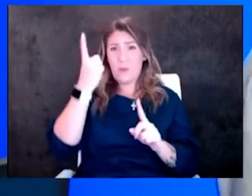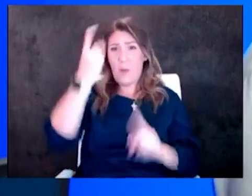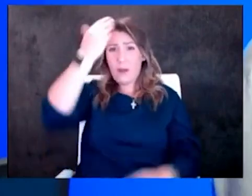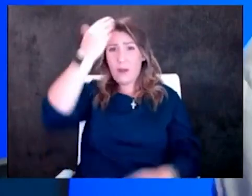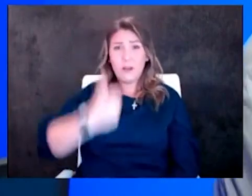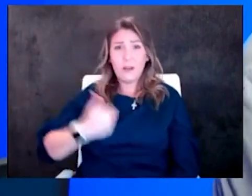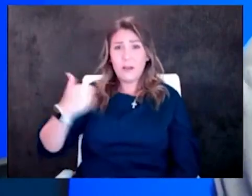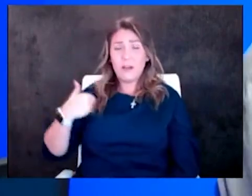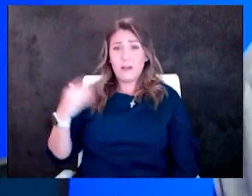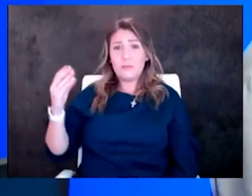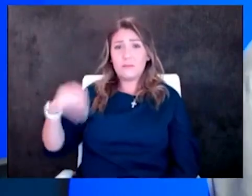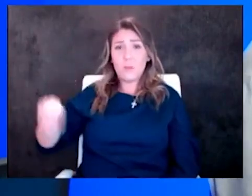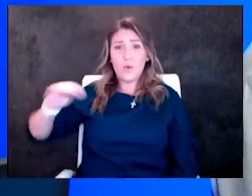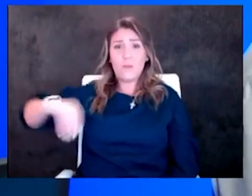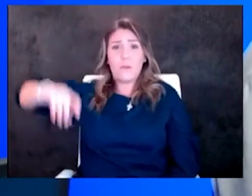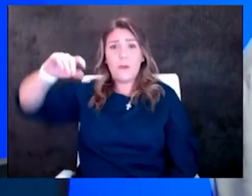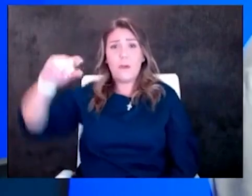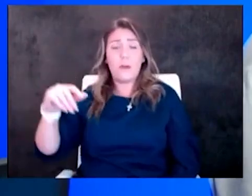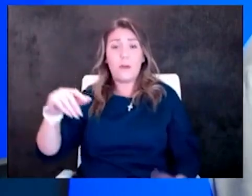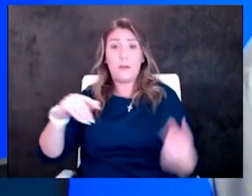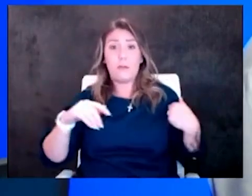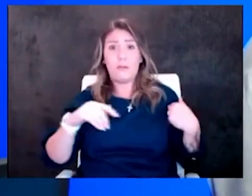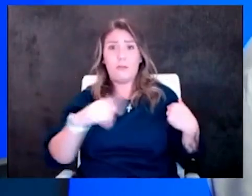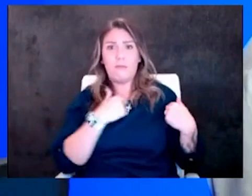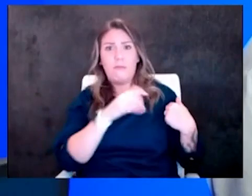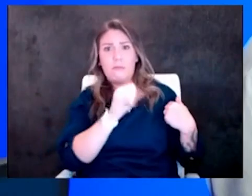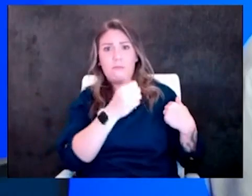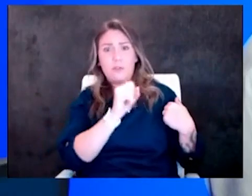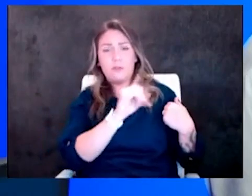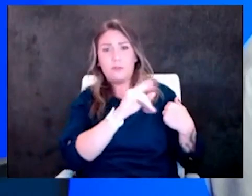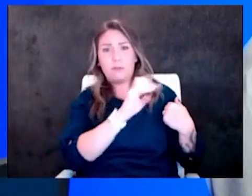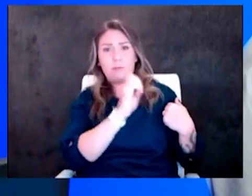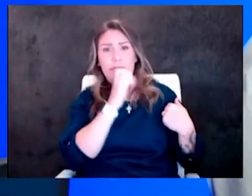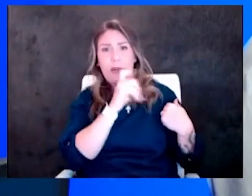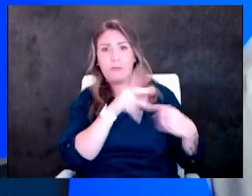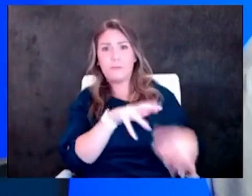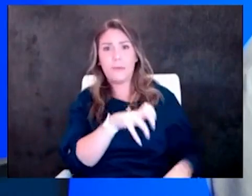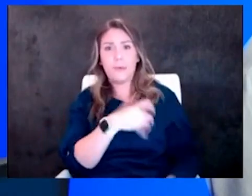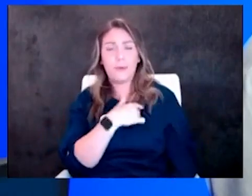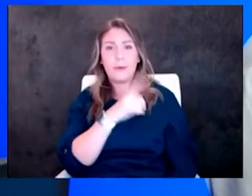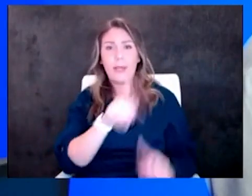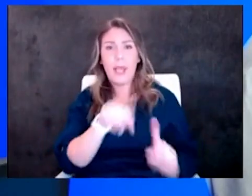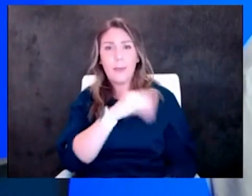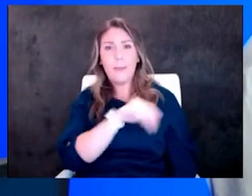very freely and the other side not at all, that is